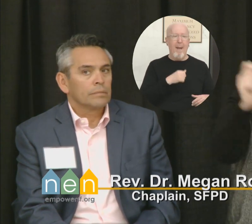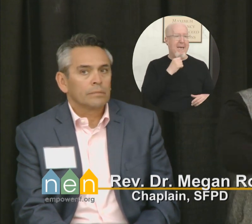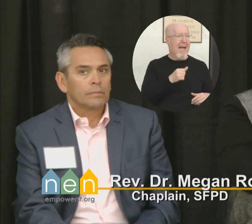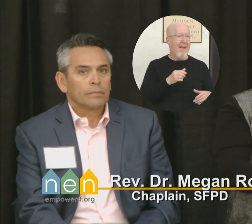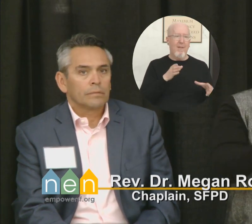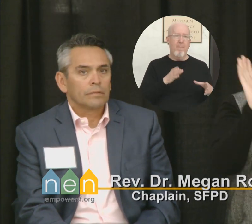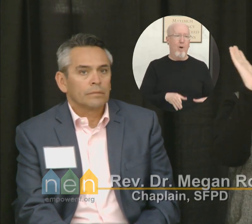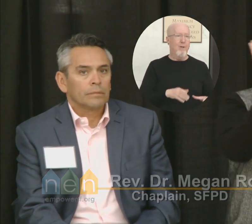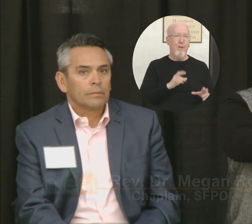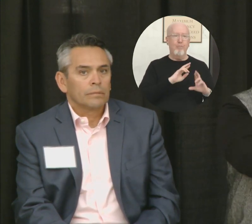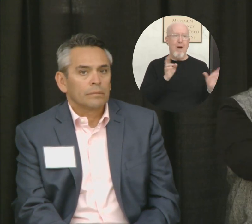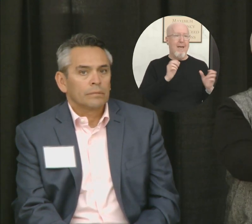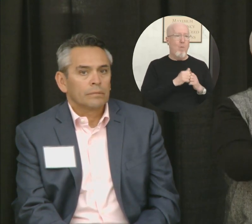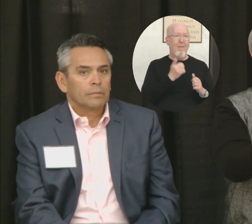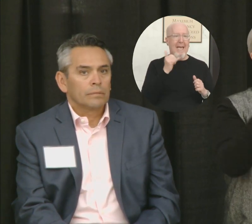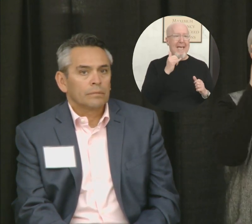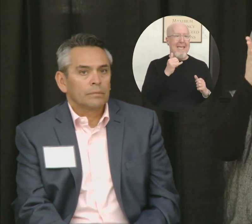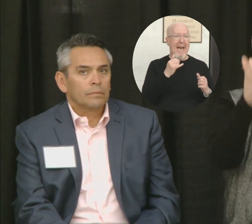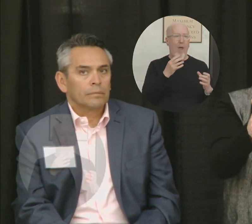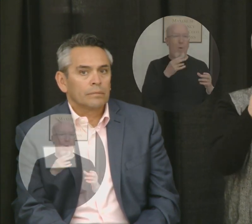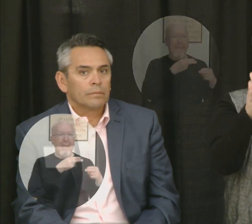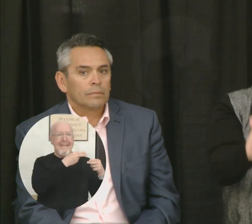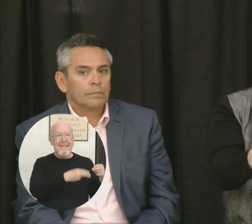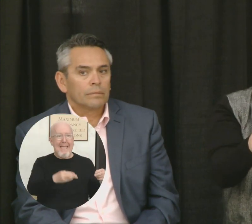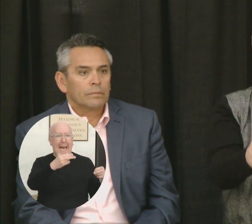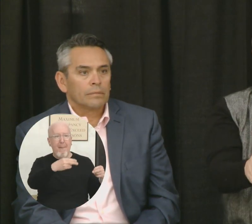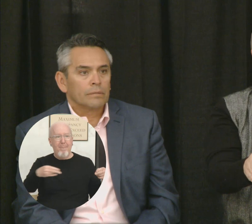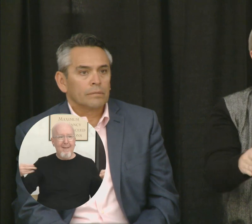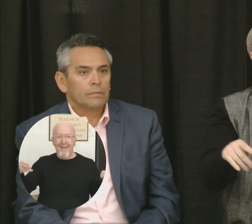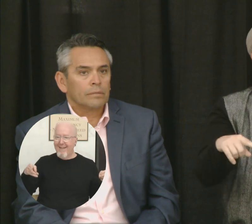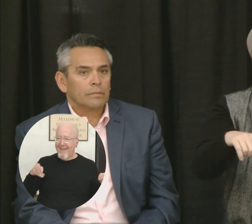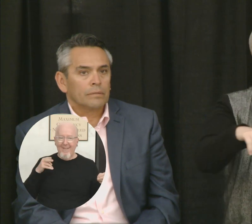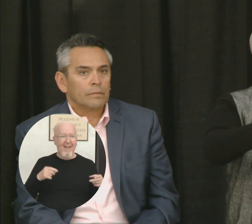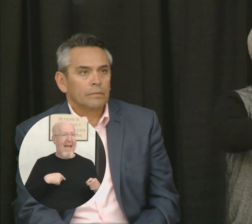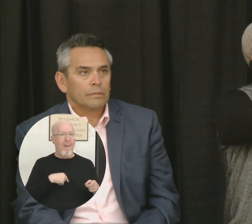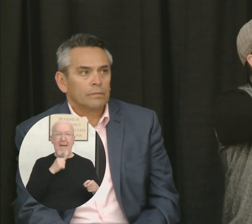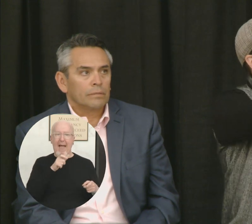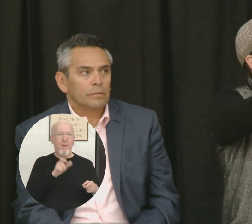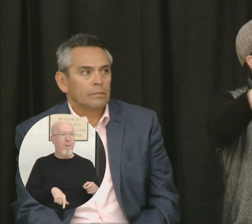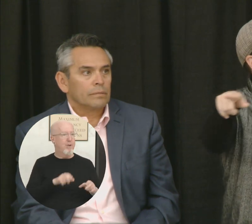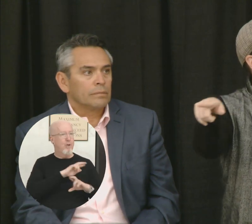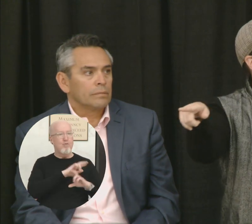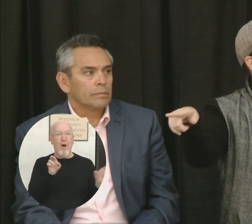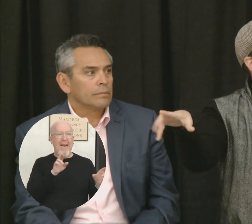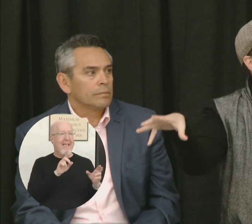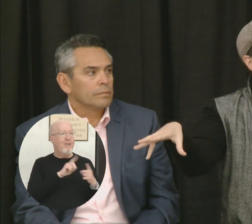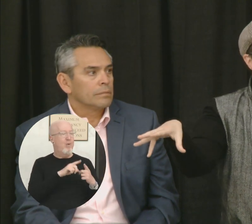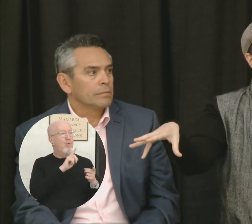I'm not the person who has to deal with the press. I have one focus. And if you look around this